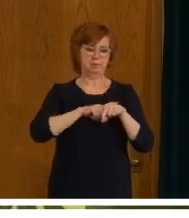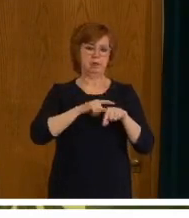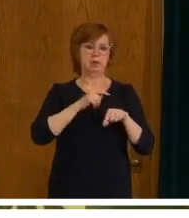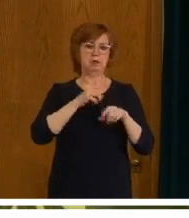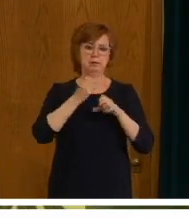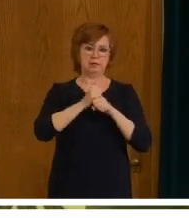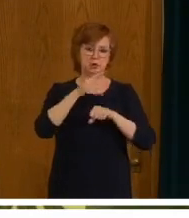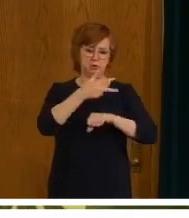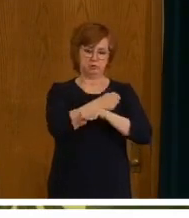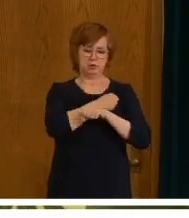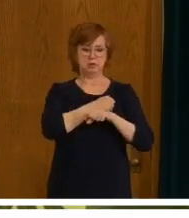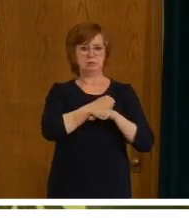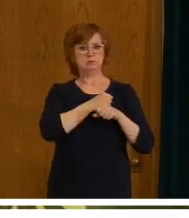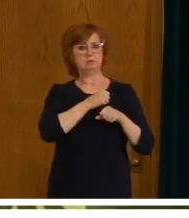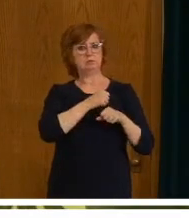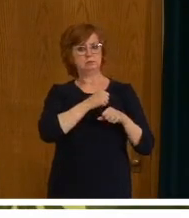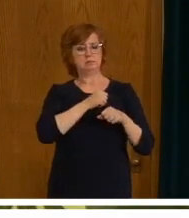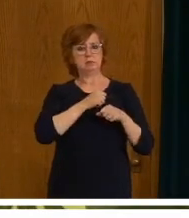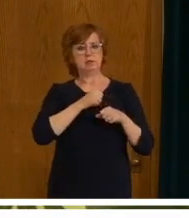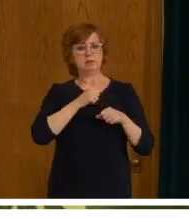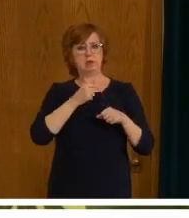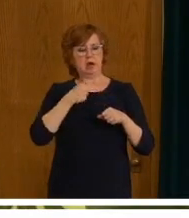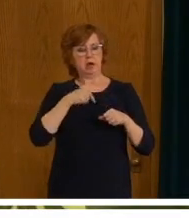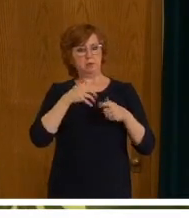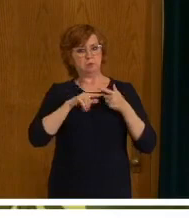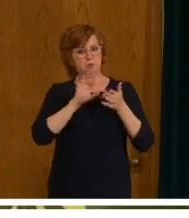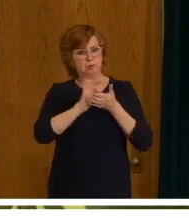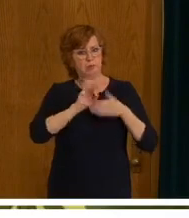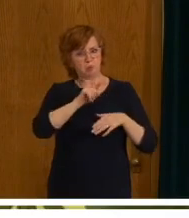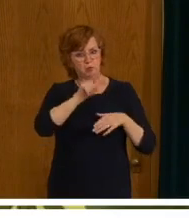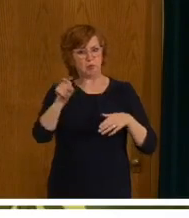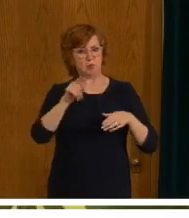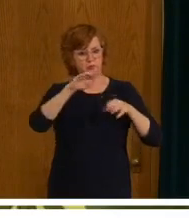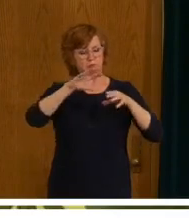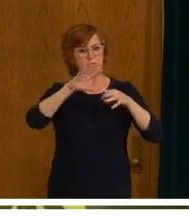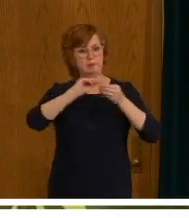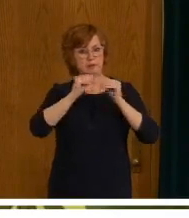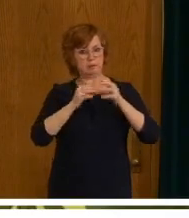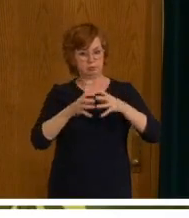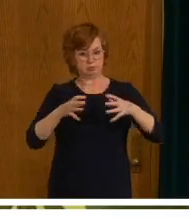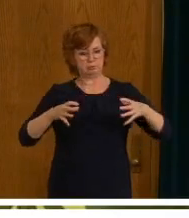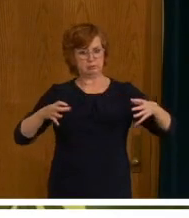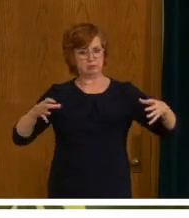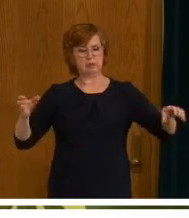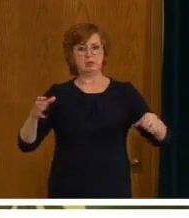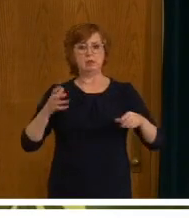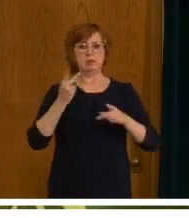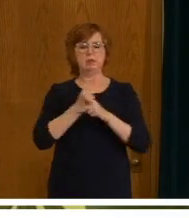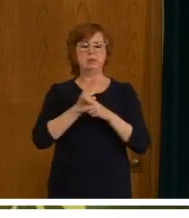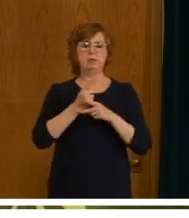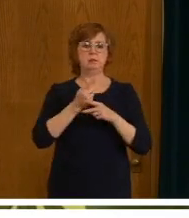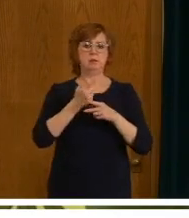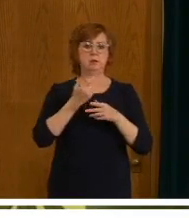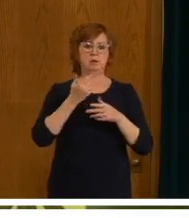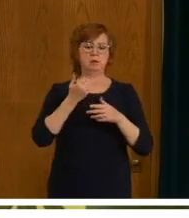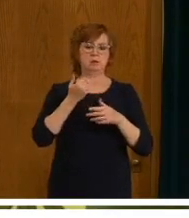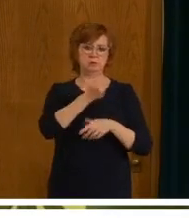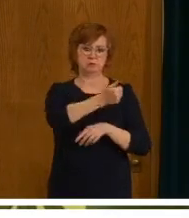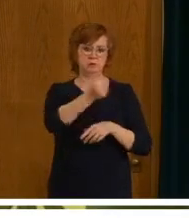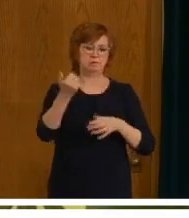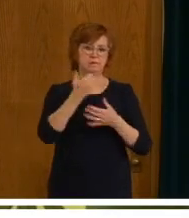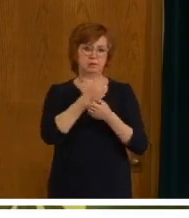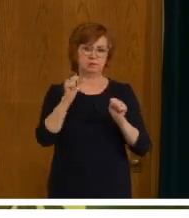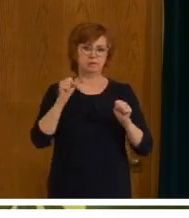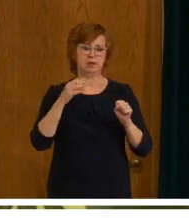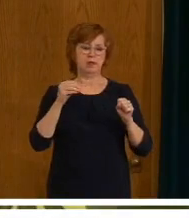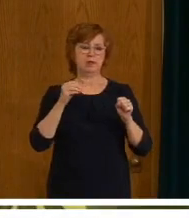our community safer for not only you and your family, but for everyone around you, and ultimately move forward with getting things back to normal in this